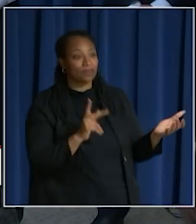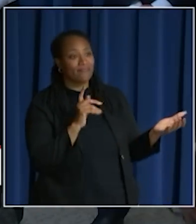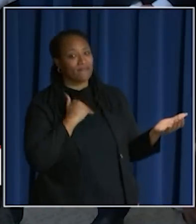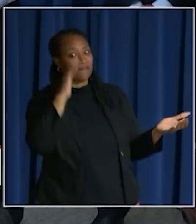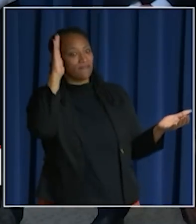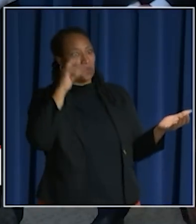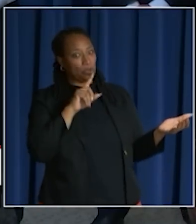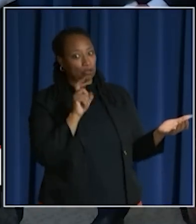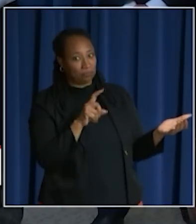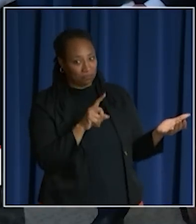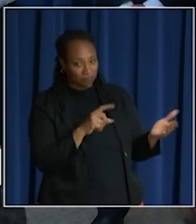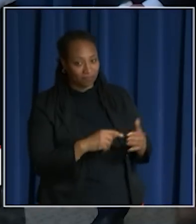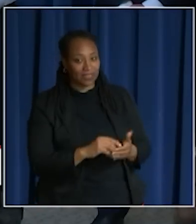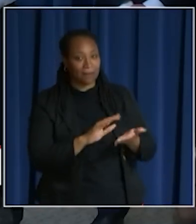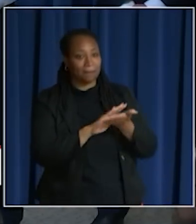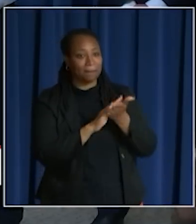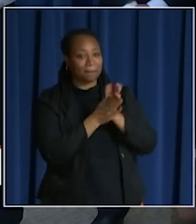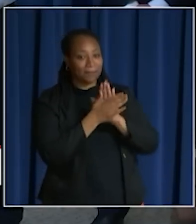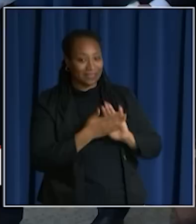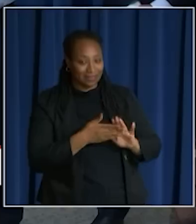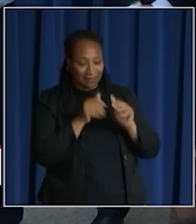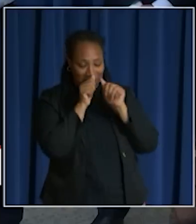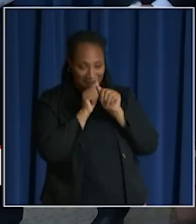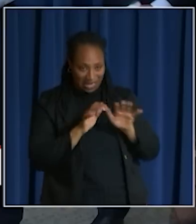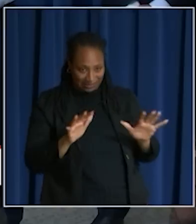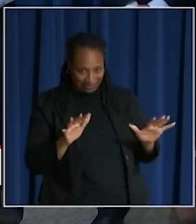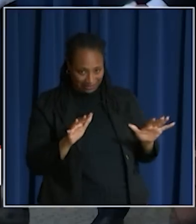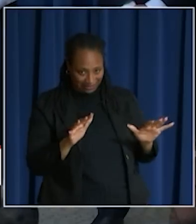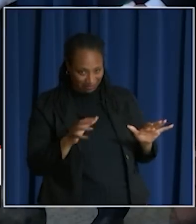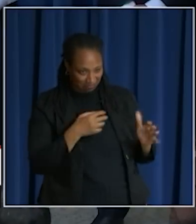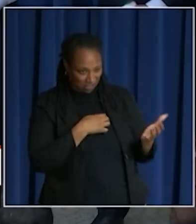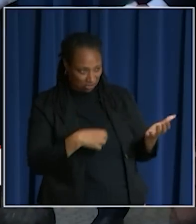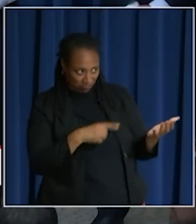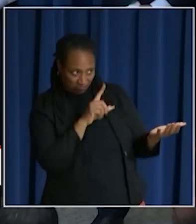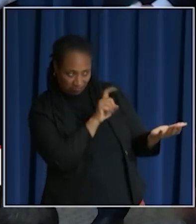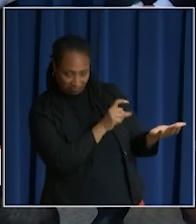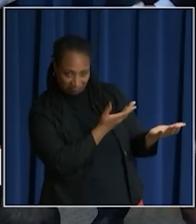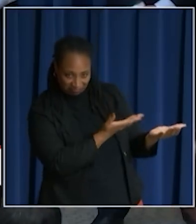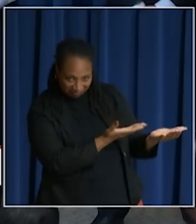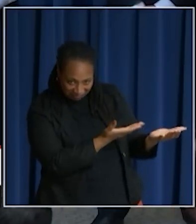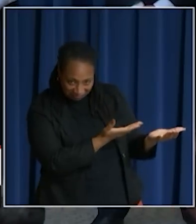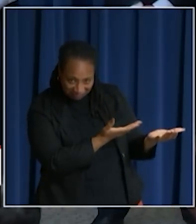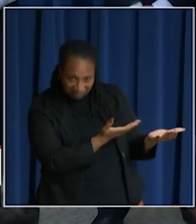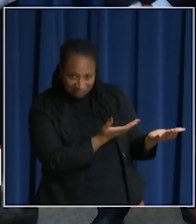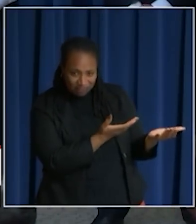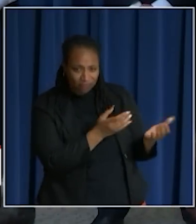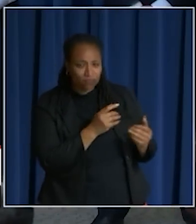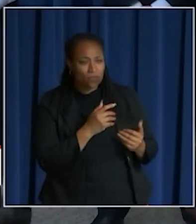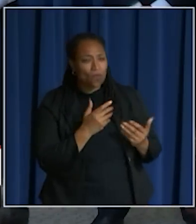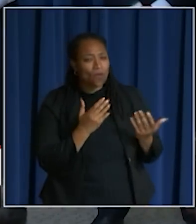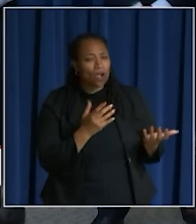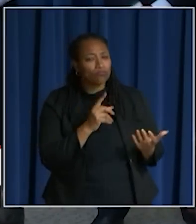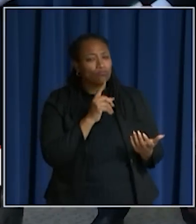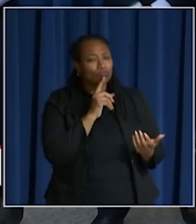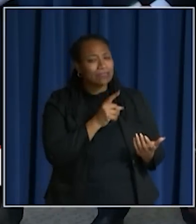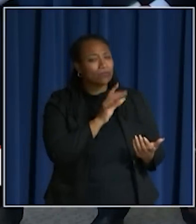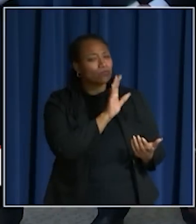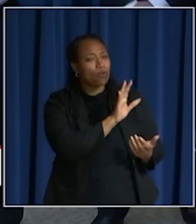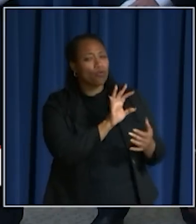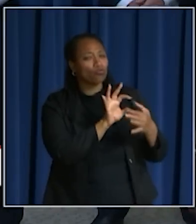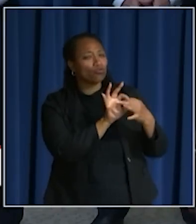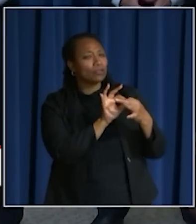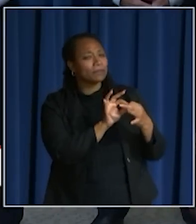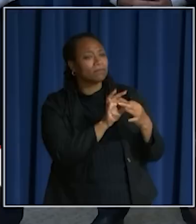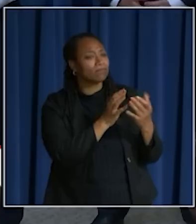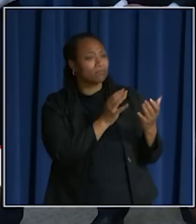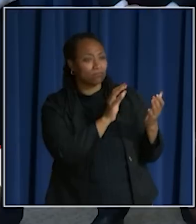any, does this change your strategy in terms of your relationship with the president? You've been pretty cooperative,